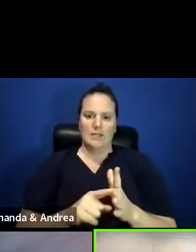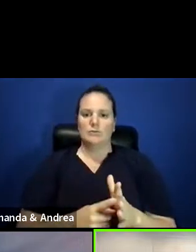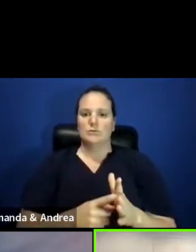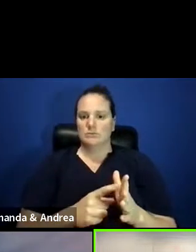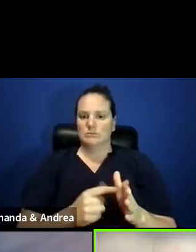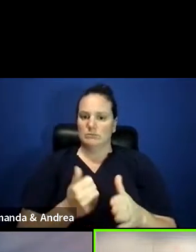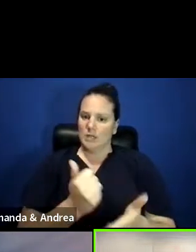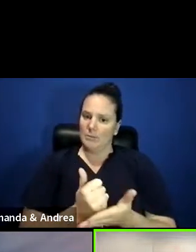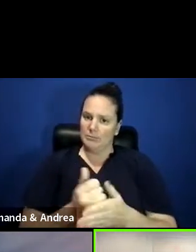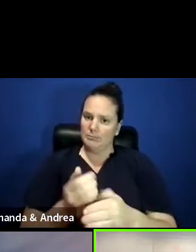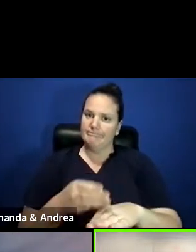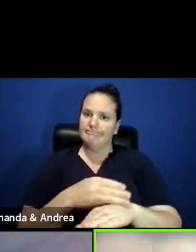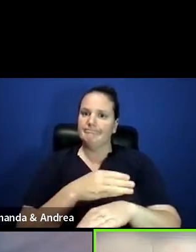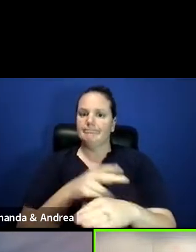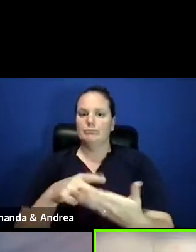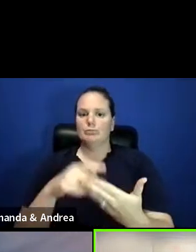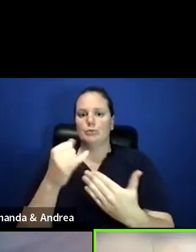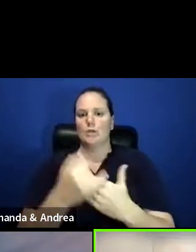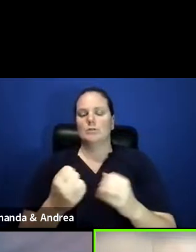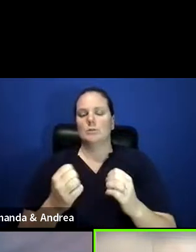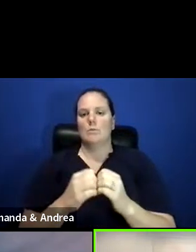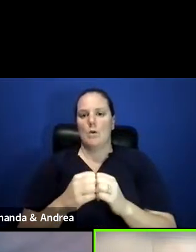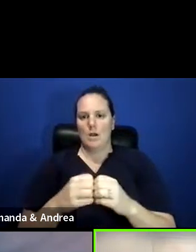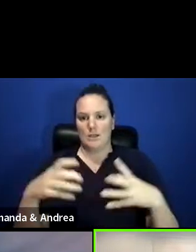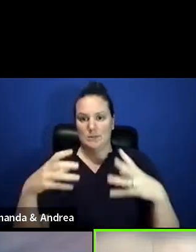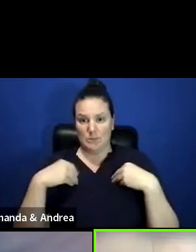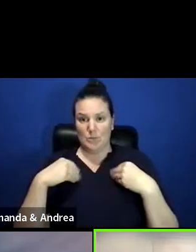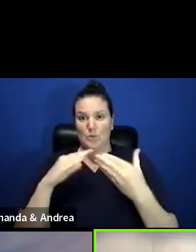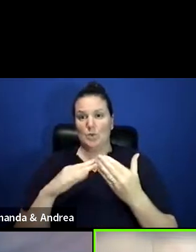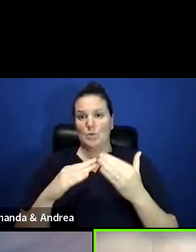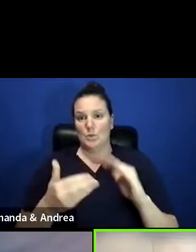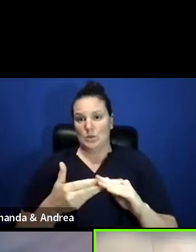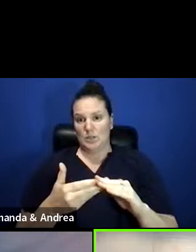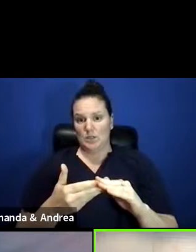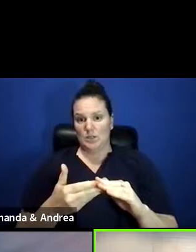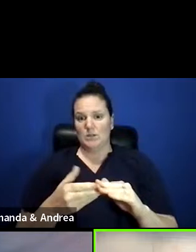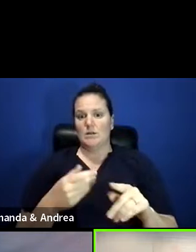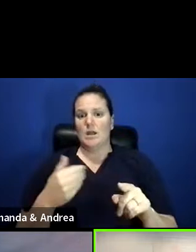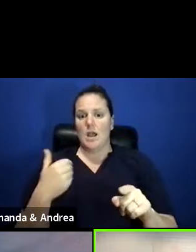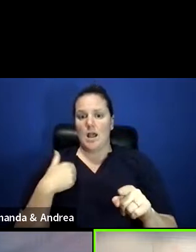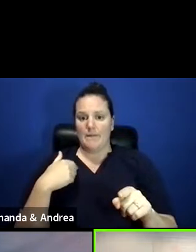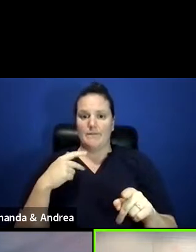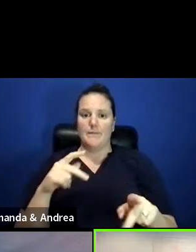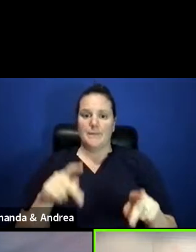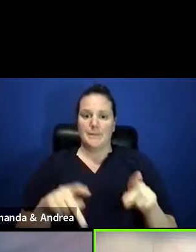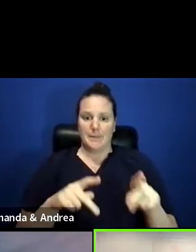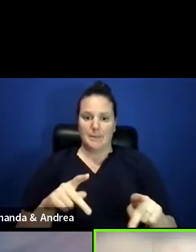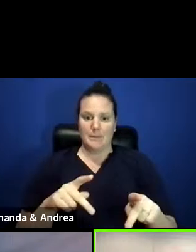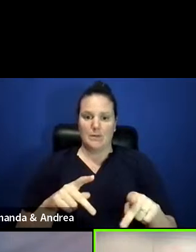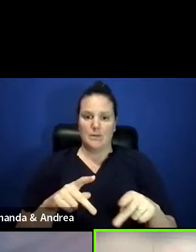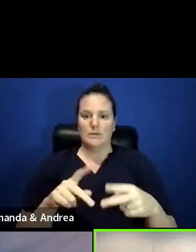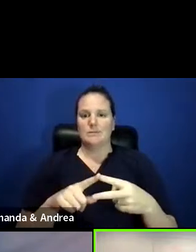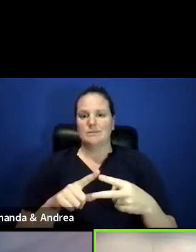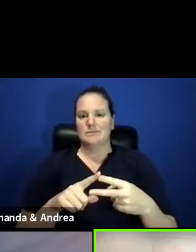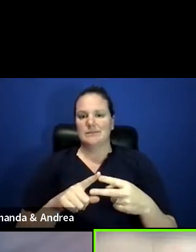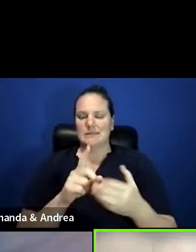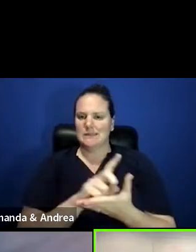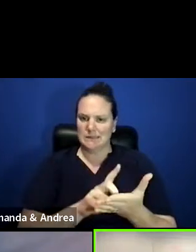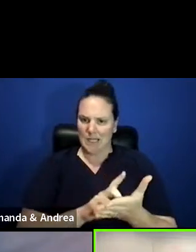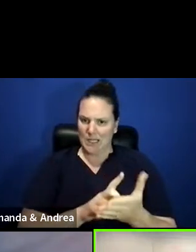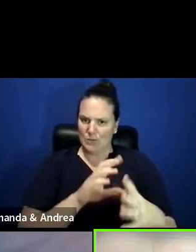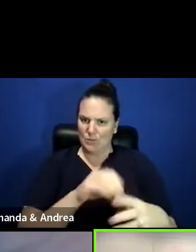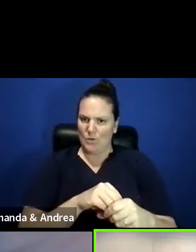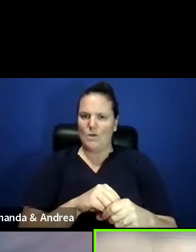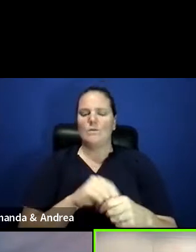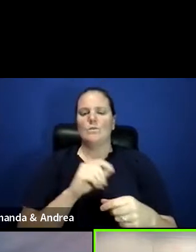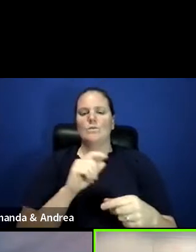the project and made it more acceptable to the community. So having folks, whether it's a design element,